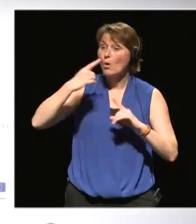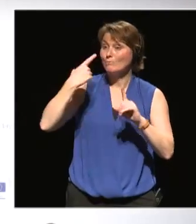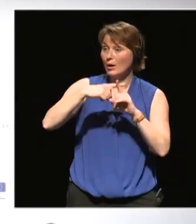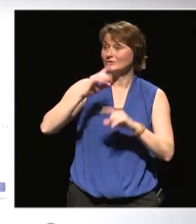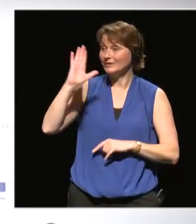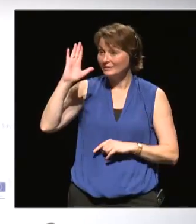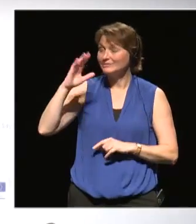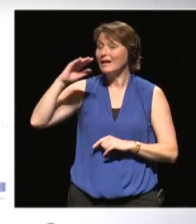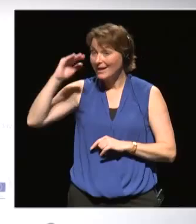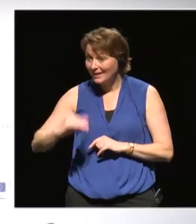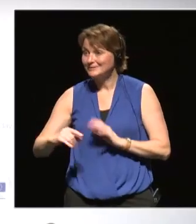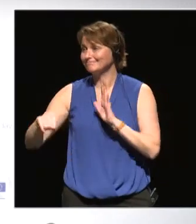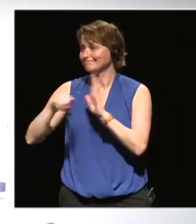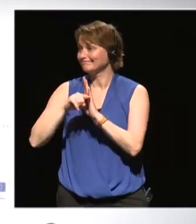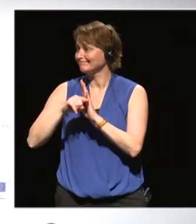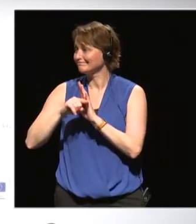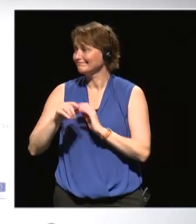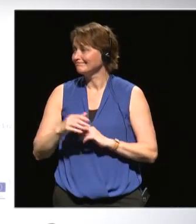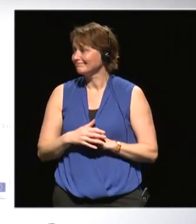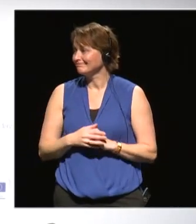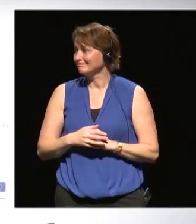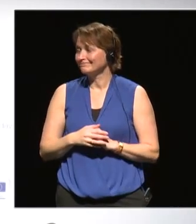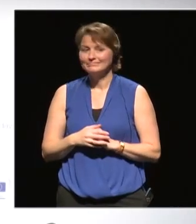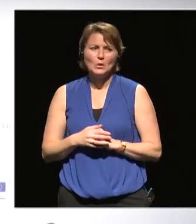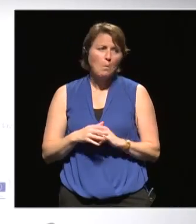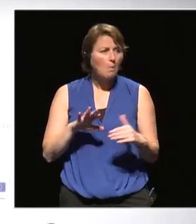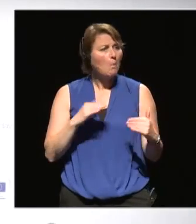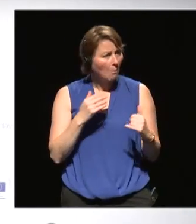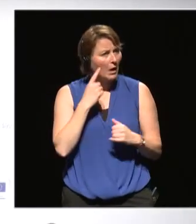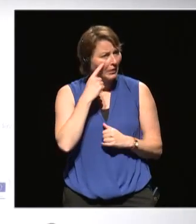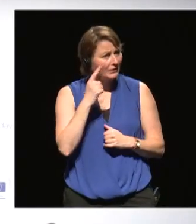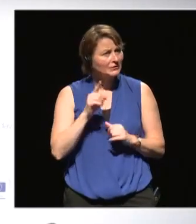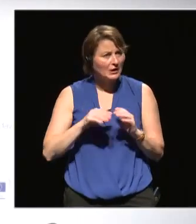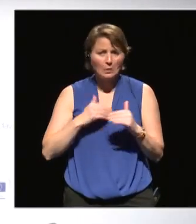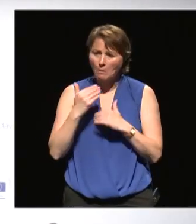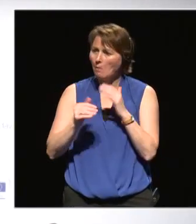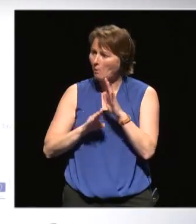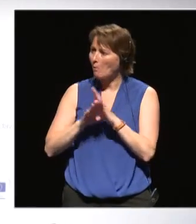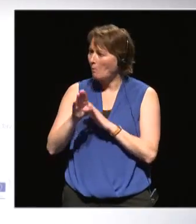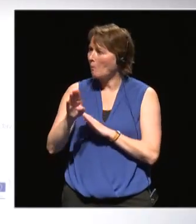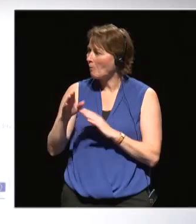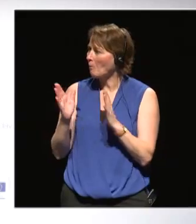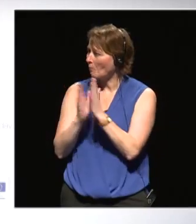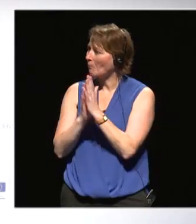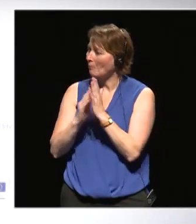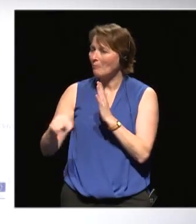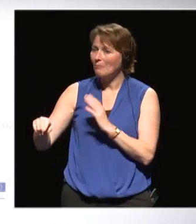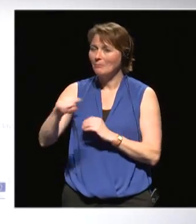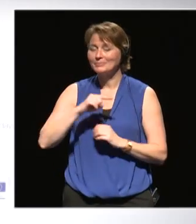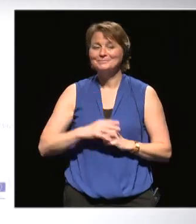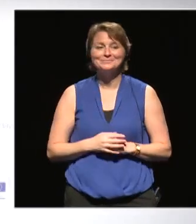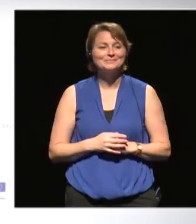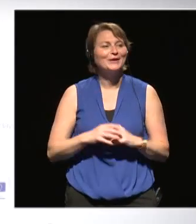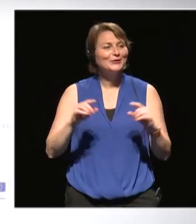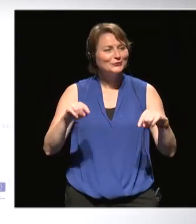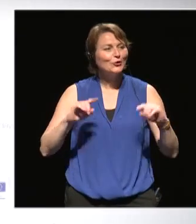Hands up if you're less optimistic. Well, we've made some progress. Congratulations to you. You need to go away